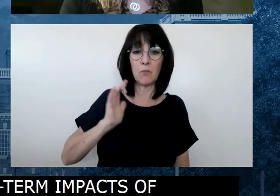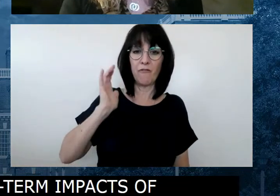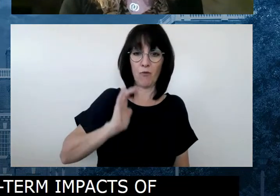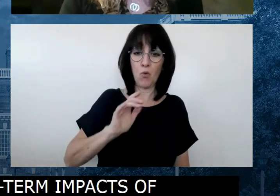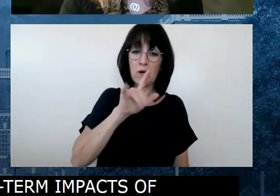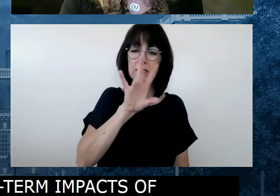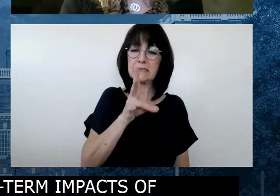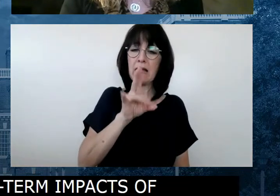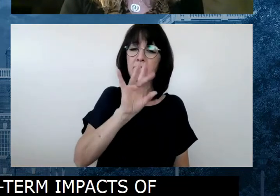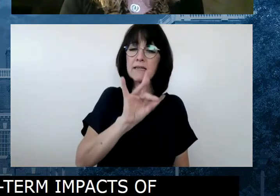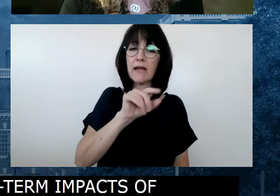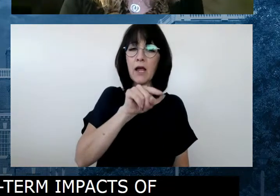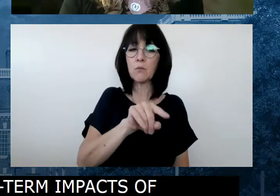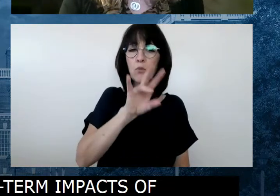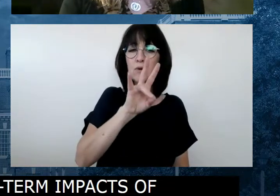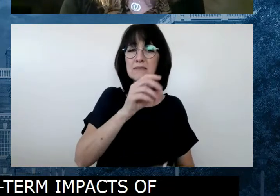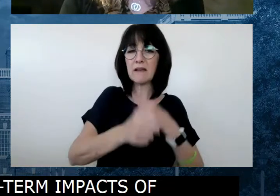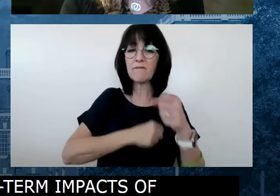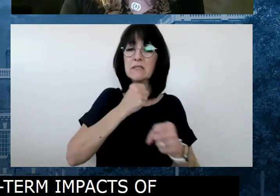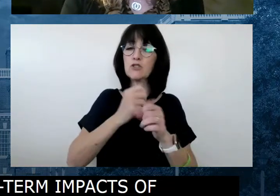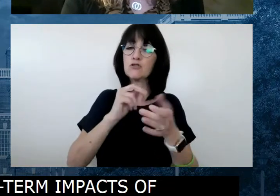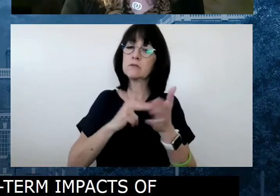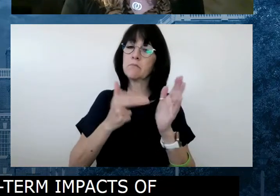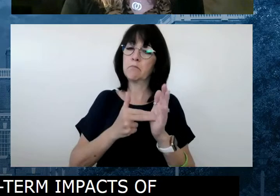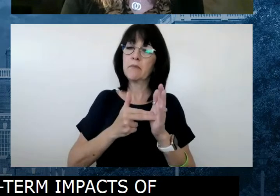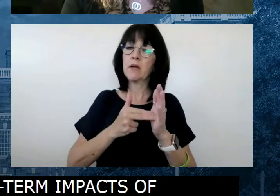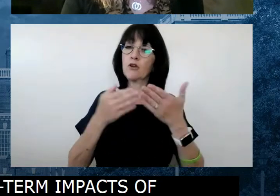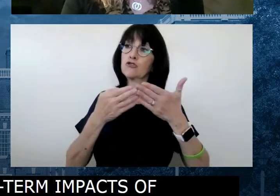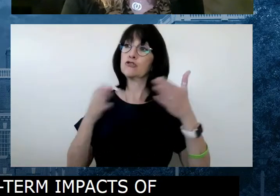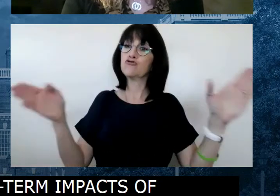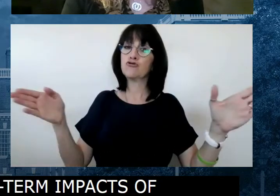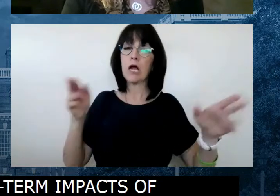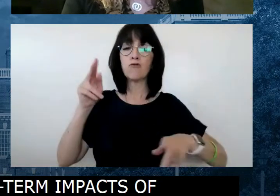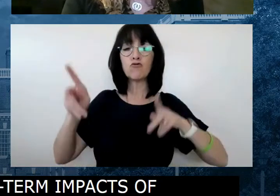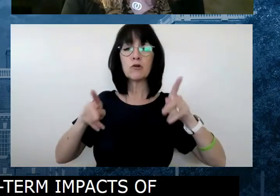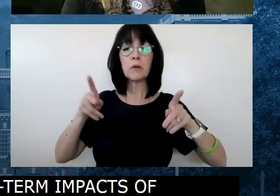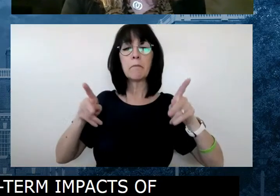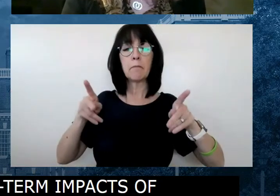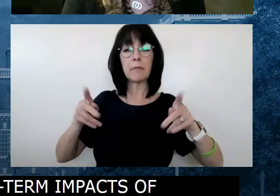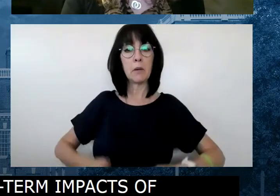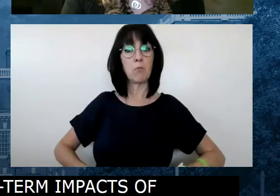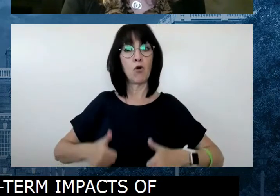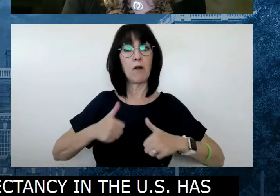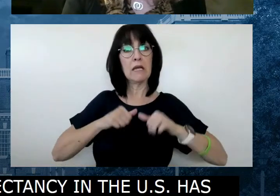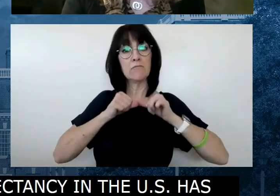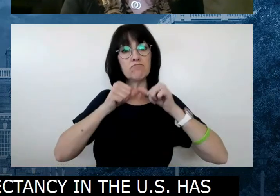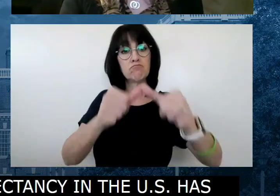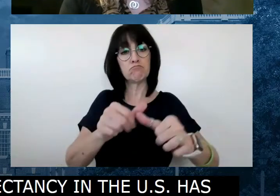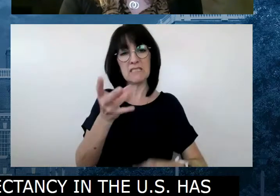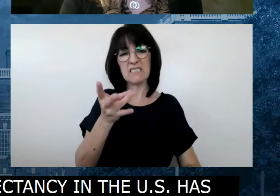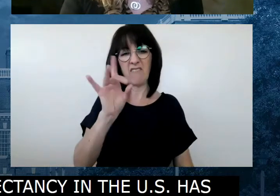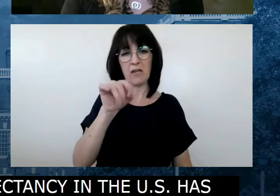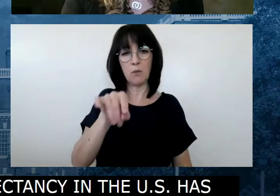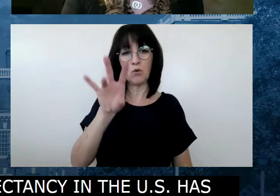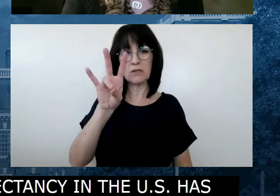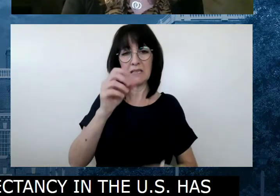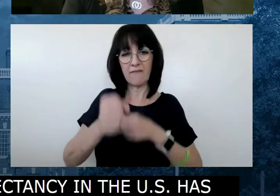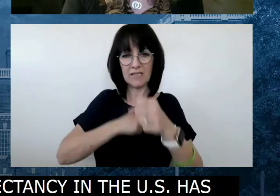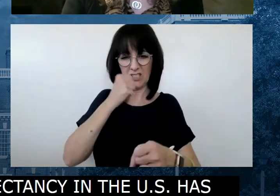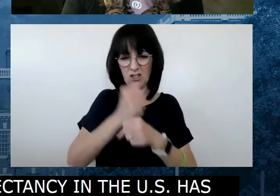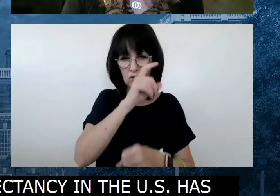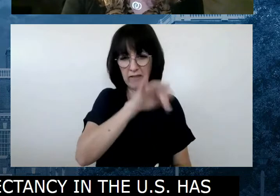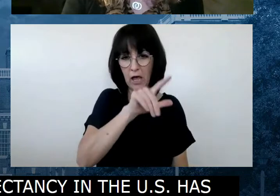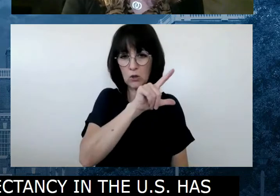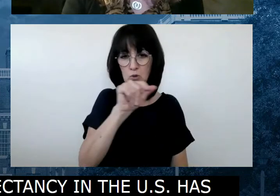78.7 years in 2018 to 76.9 by the end of 2020, which marks